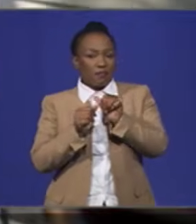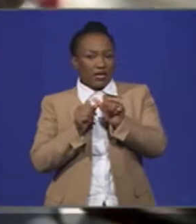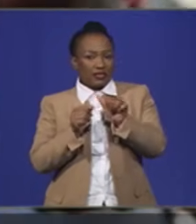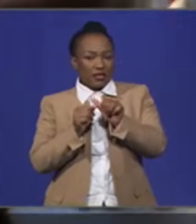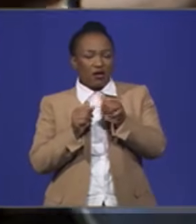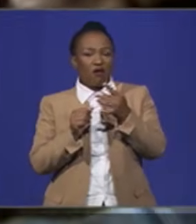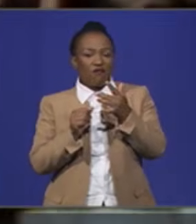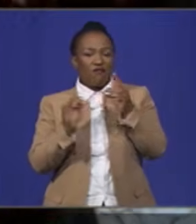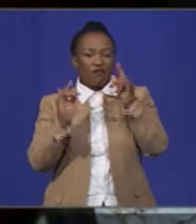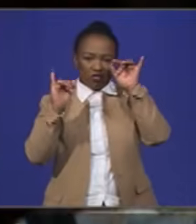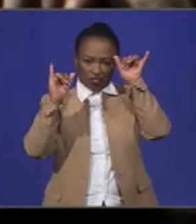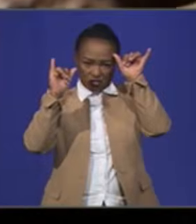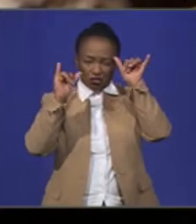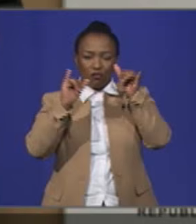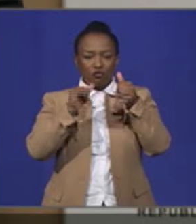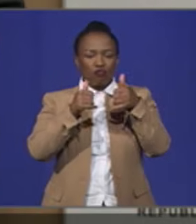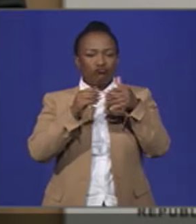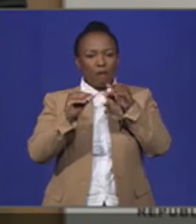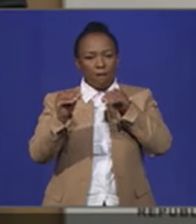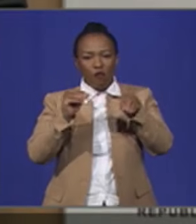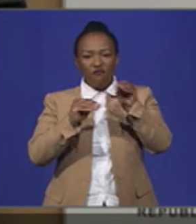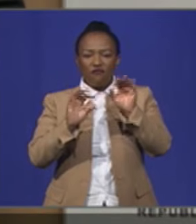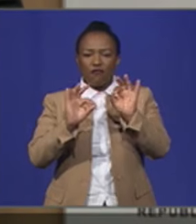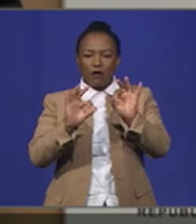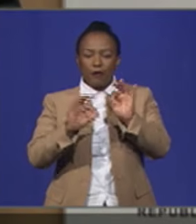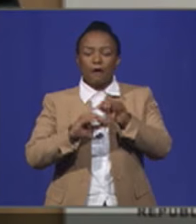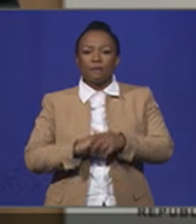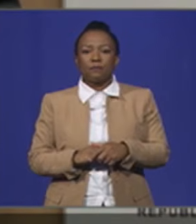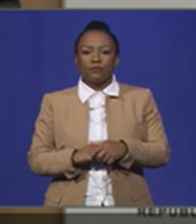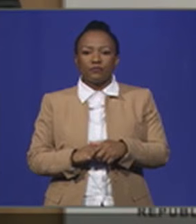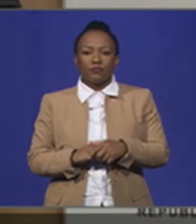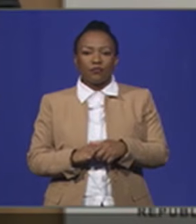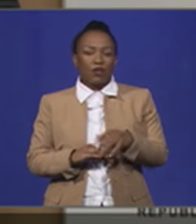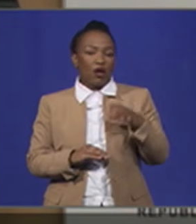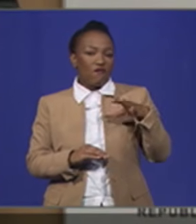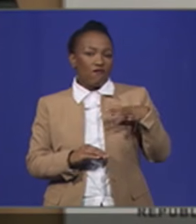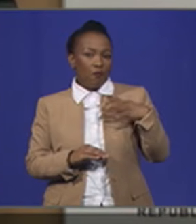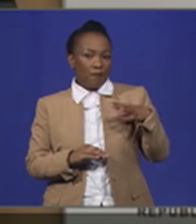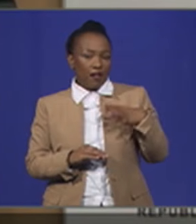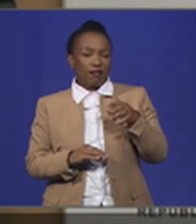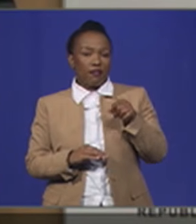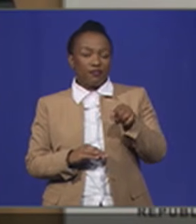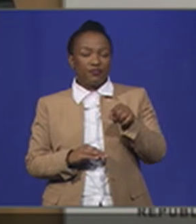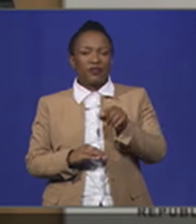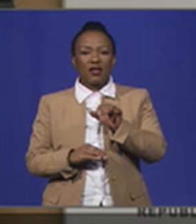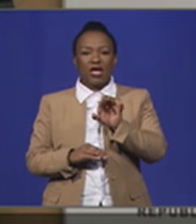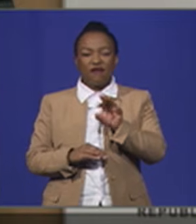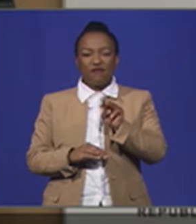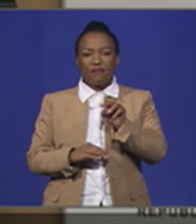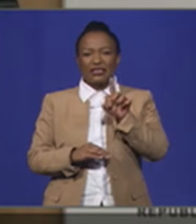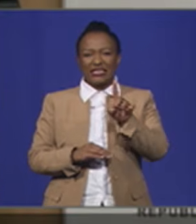tsamaisiwa ga leruo. And so today I'm announcing the formal lifting of the foot and mouth disease restrictions within